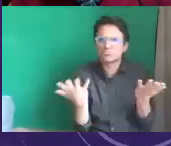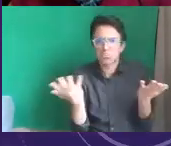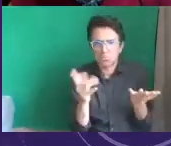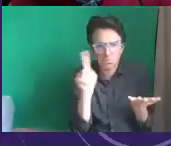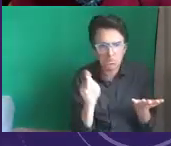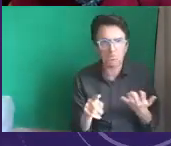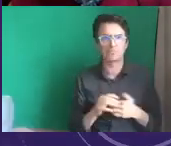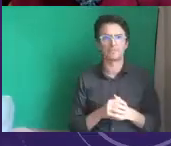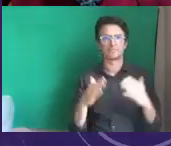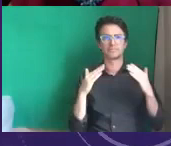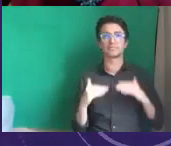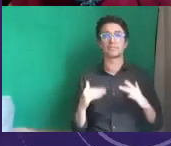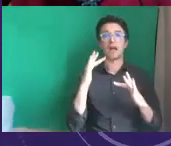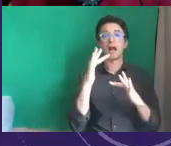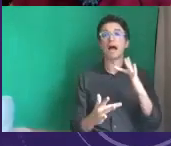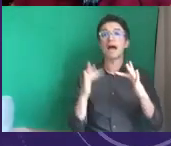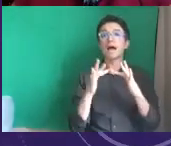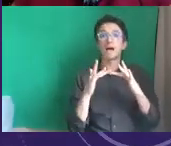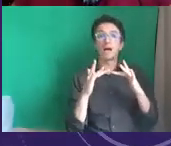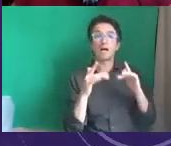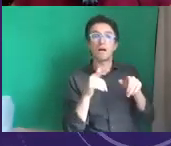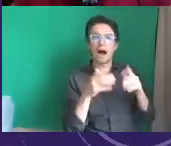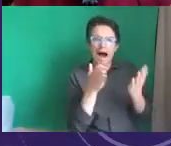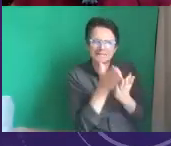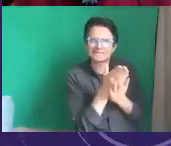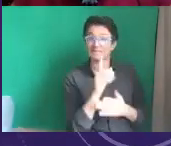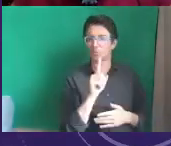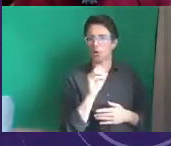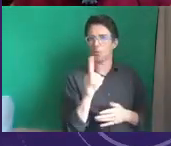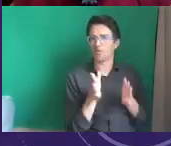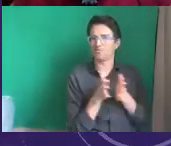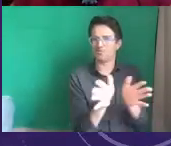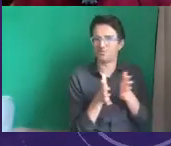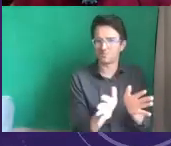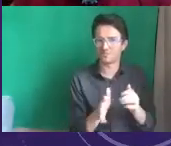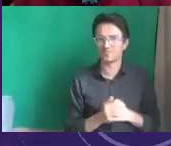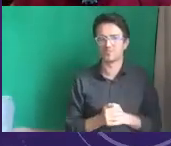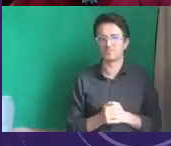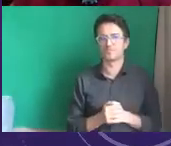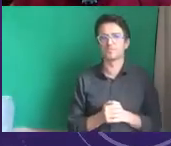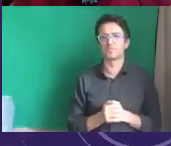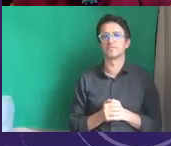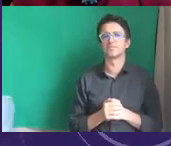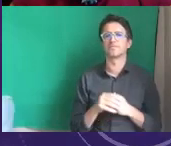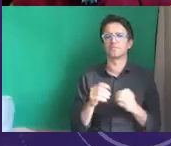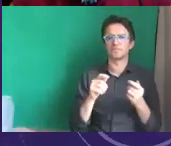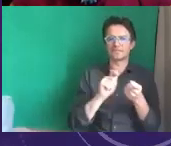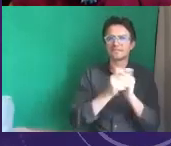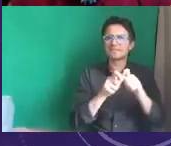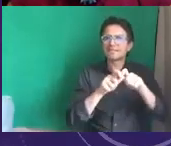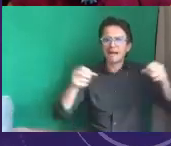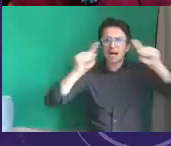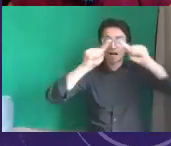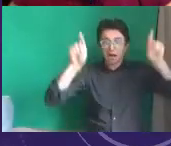tweets, posts, and Instagram. Next slide, please. So